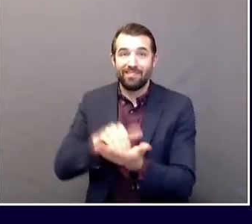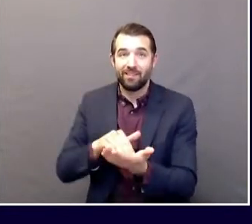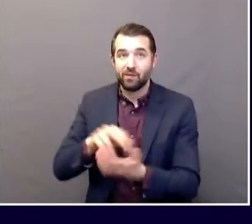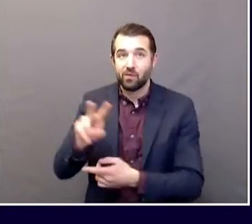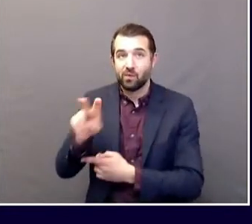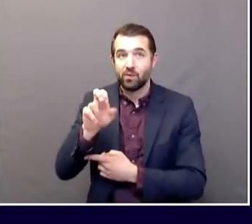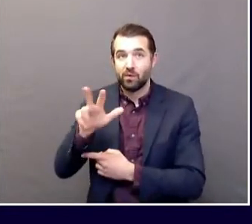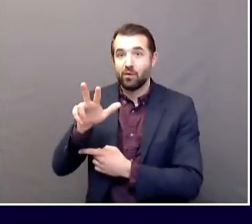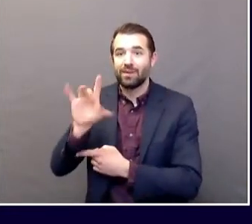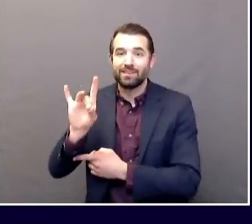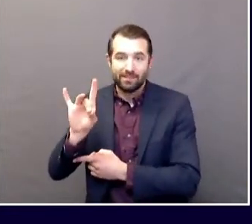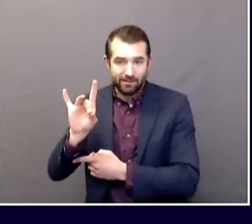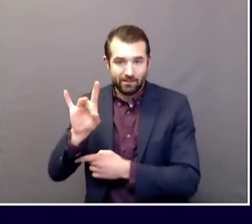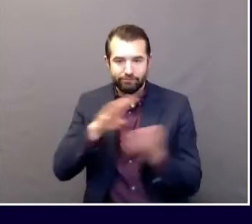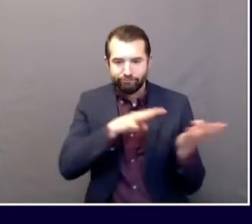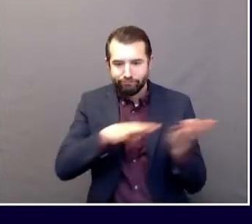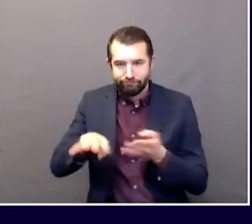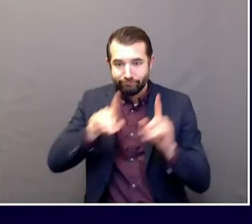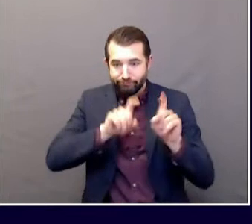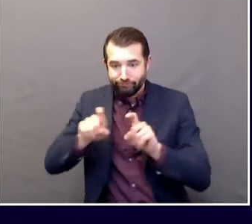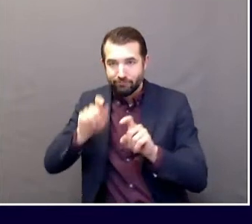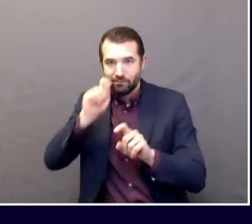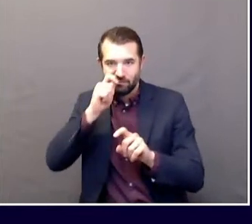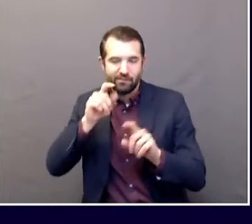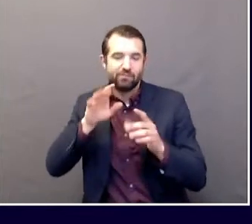34,238 are confirmed cases,